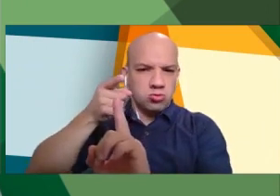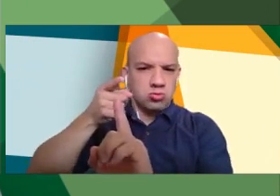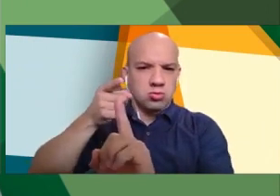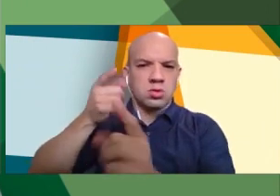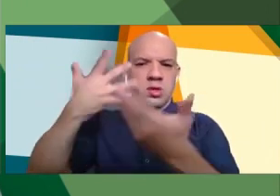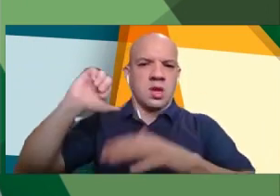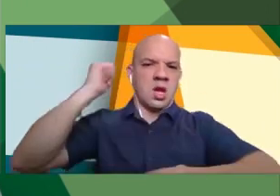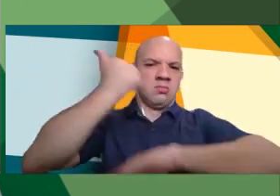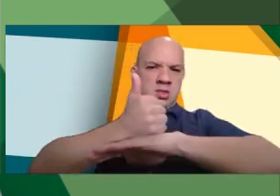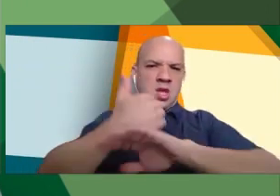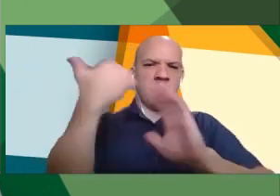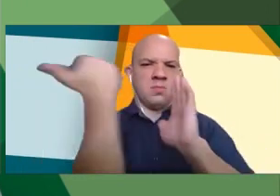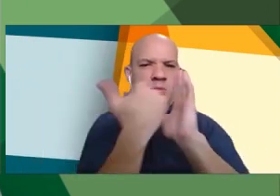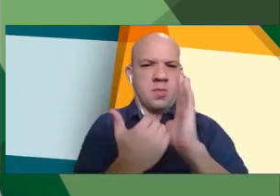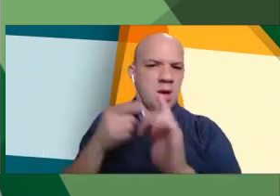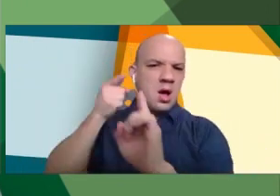for us